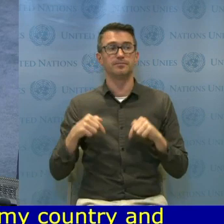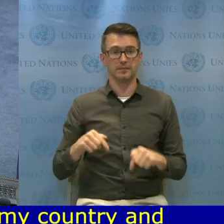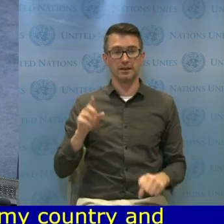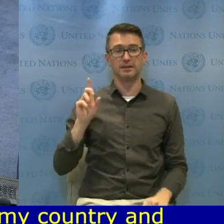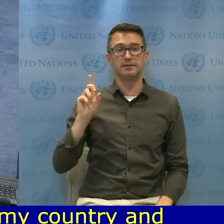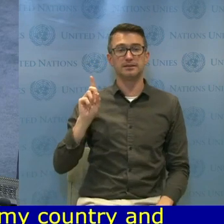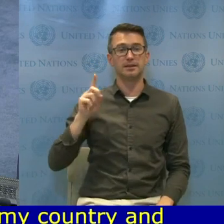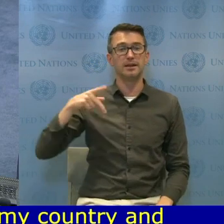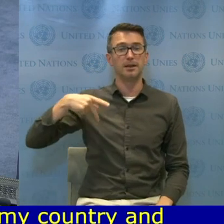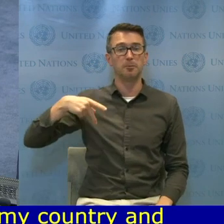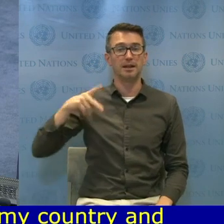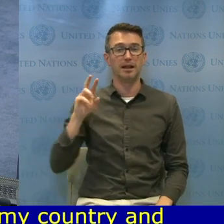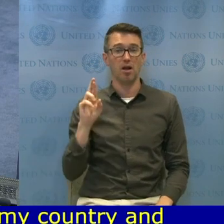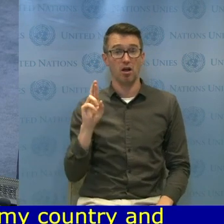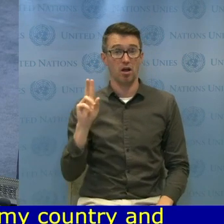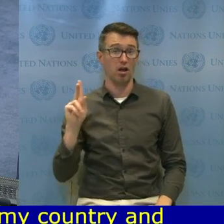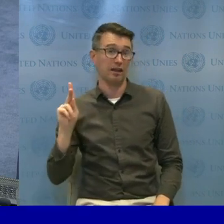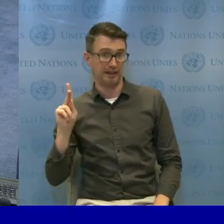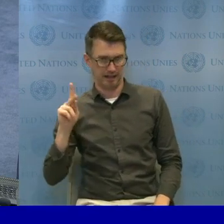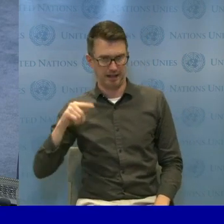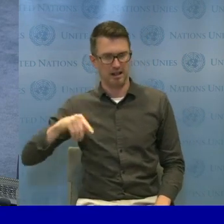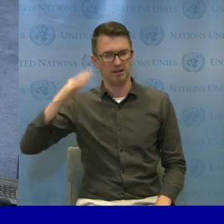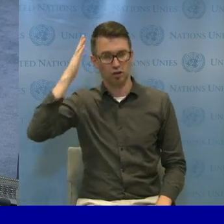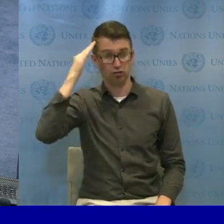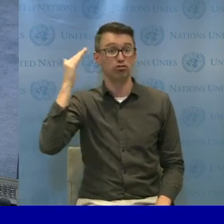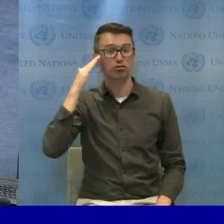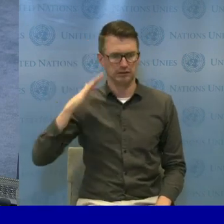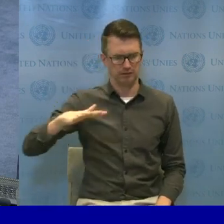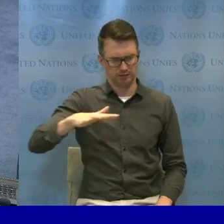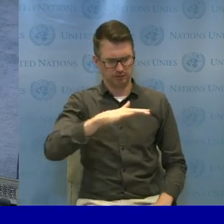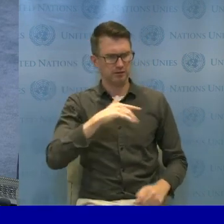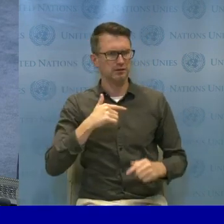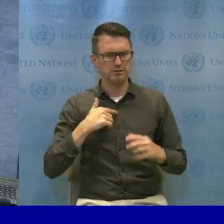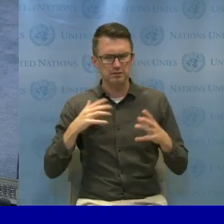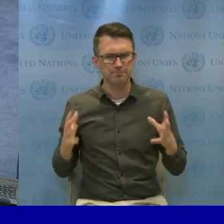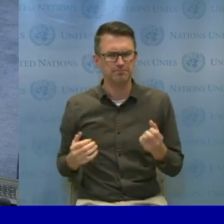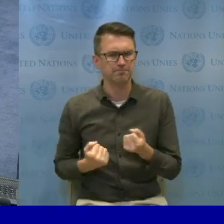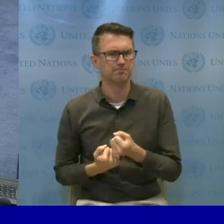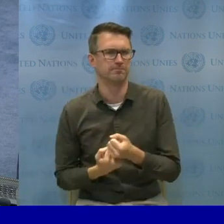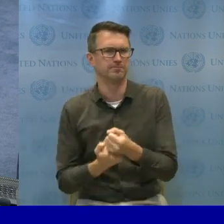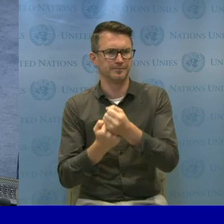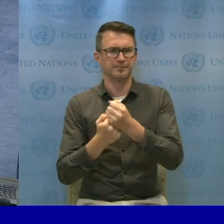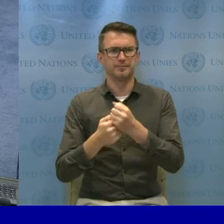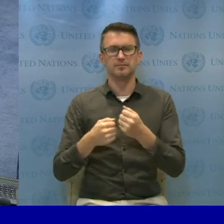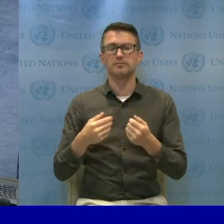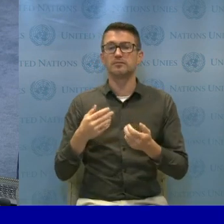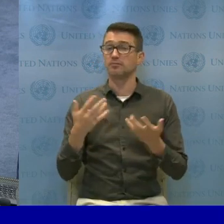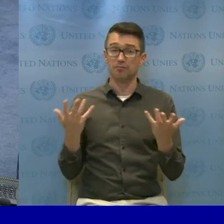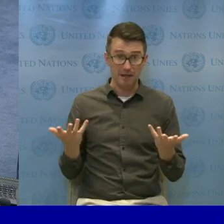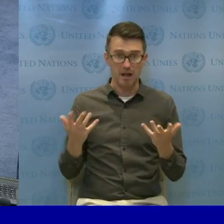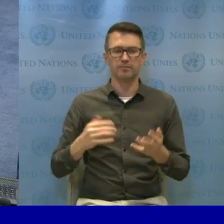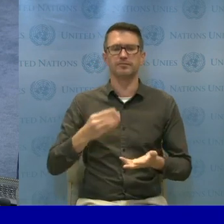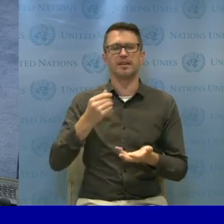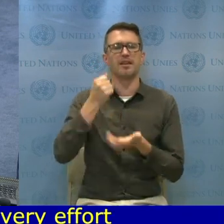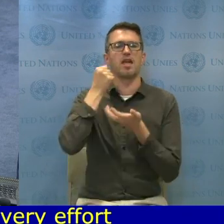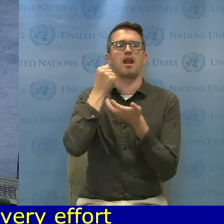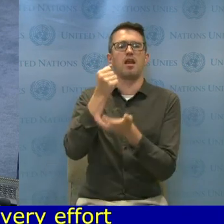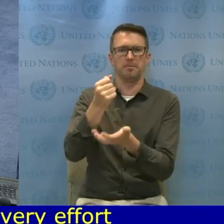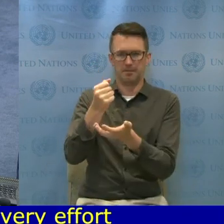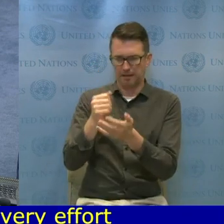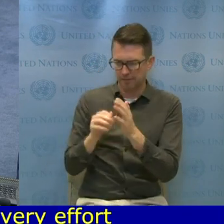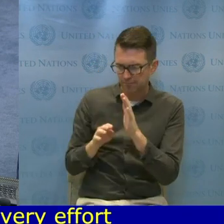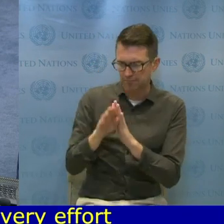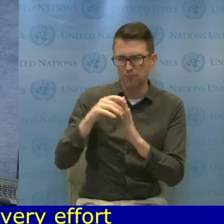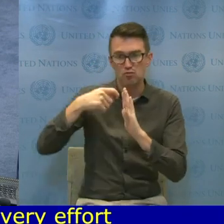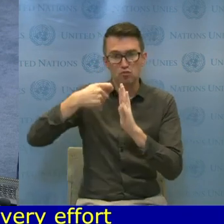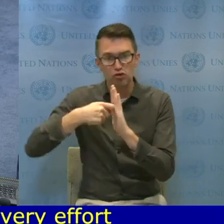national resources on the economic construction, pursuant to policy speech addressed by Chairman Kim Jong-un, a State Affairs Commission